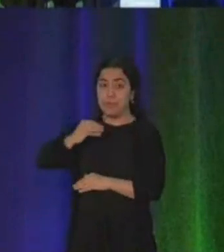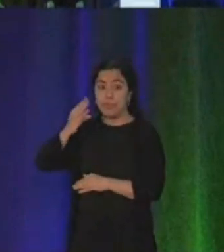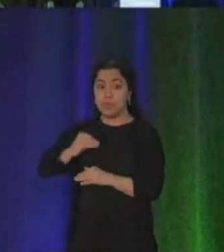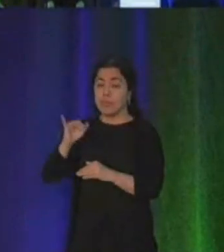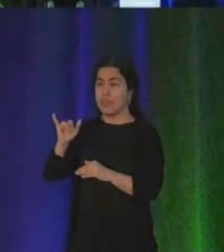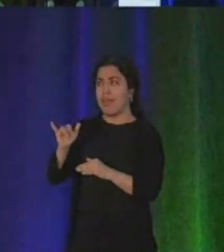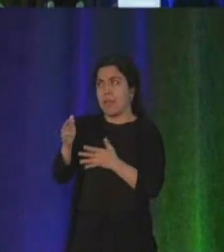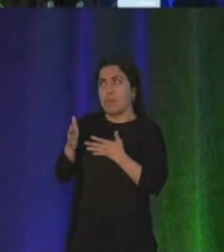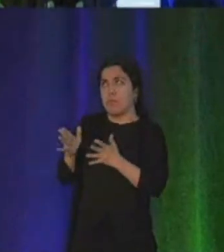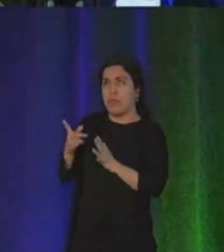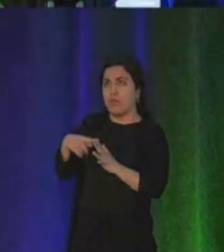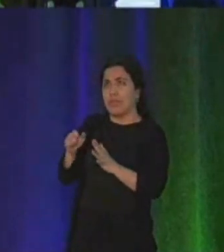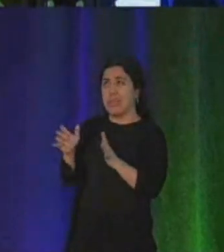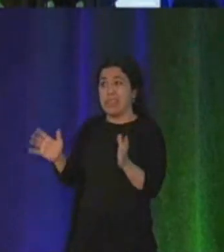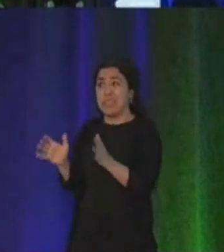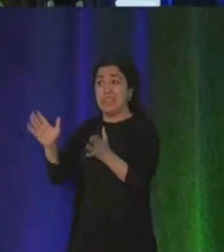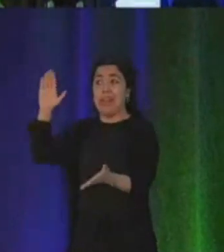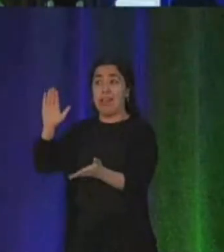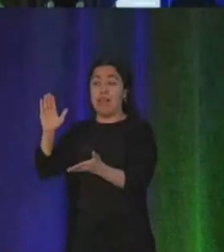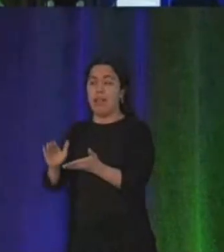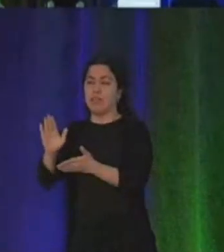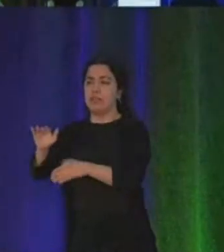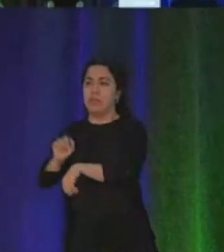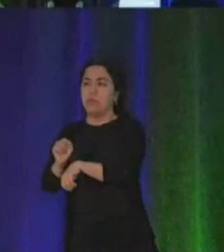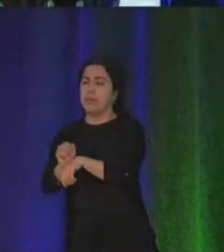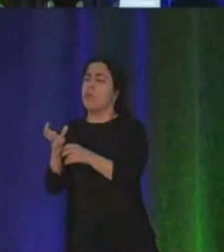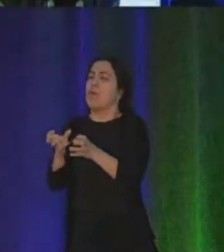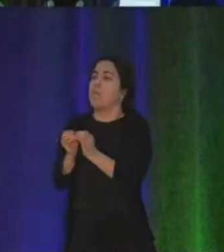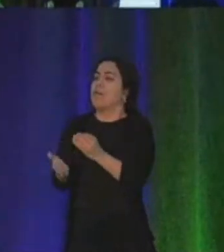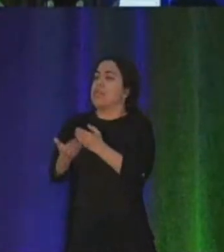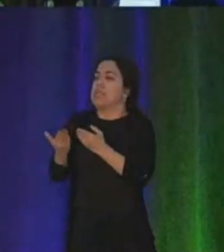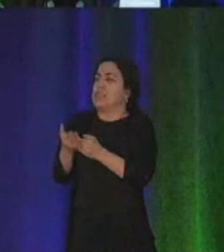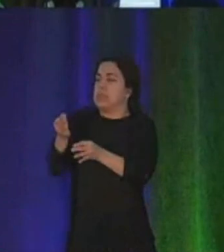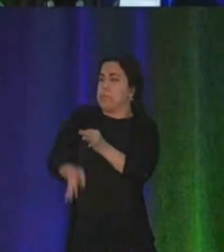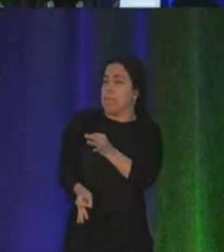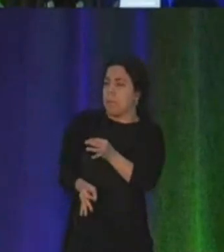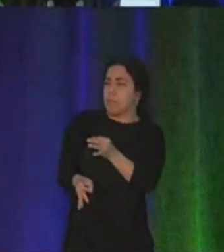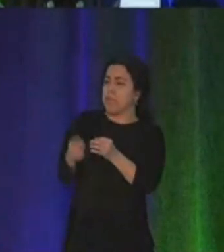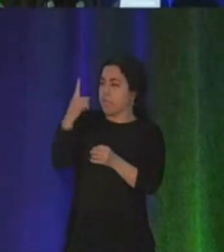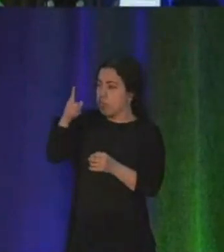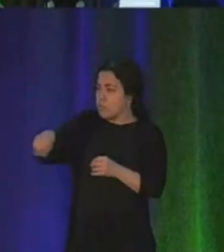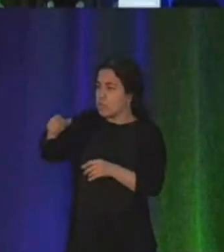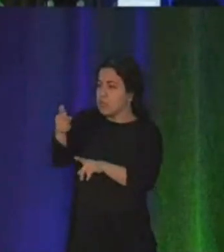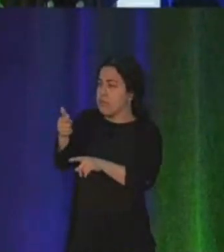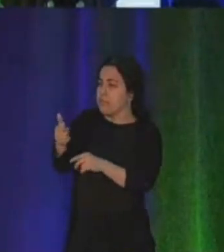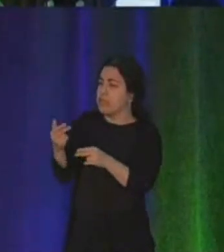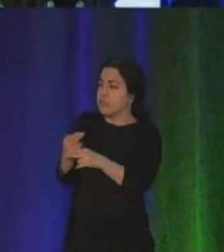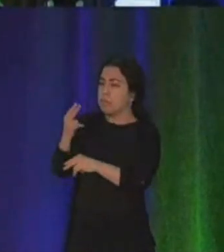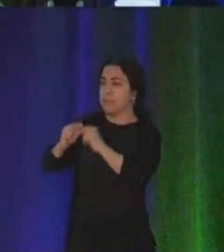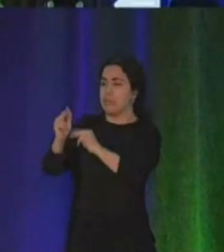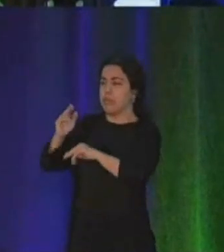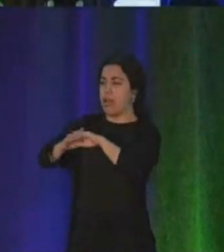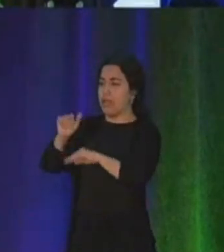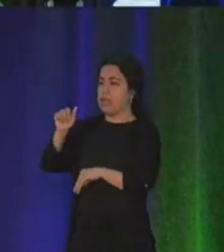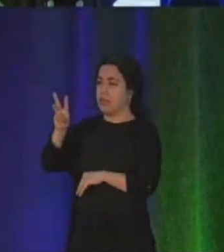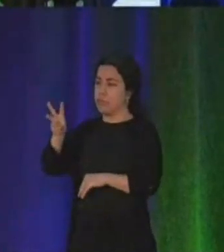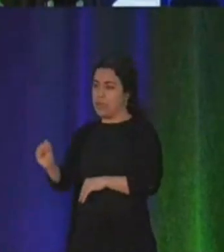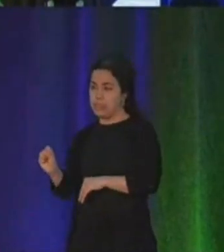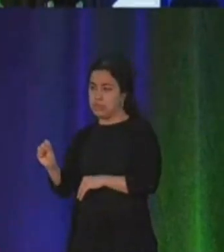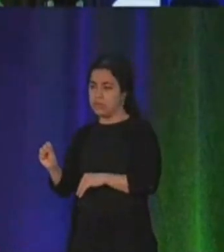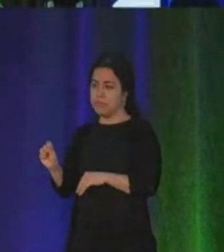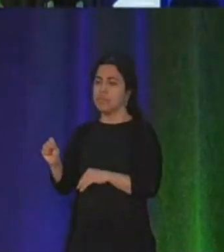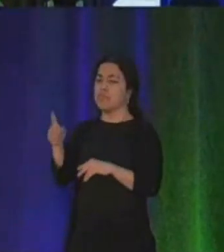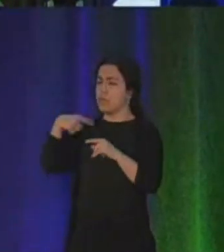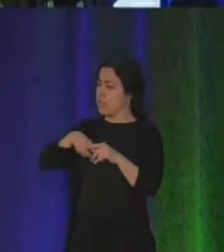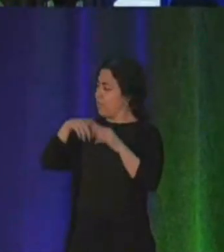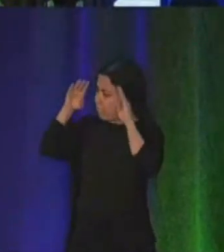degree that we can push it. We try to make it as easy as possible for you to build on AWS. And specifically, we're very focused on